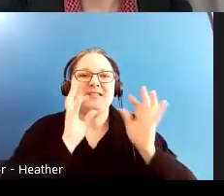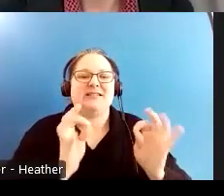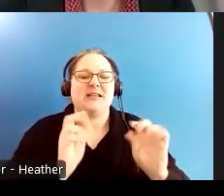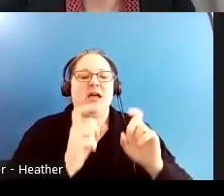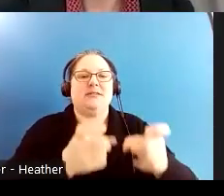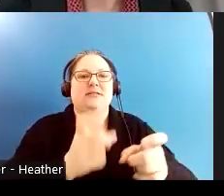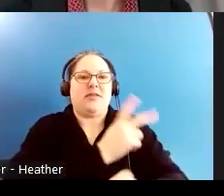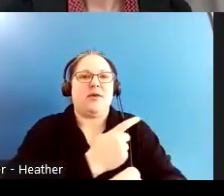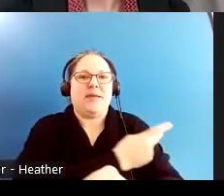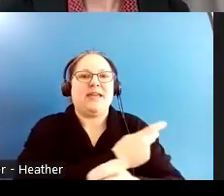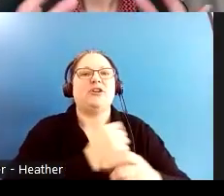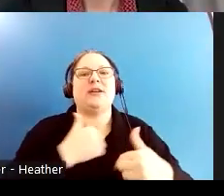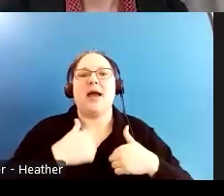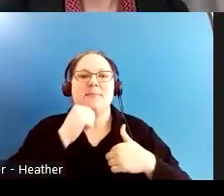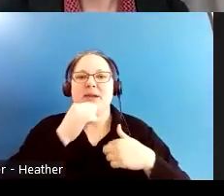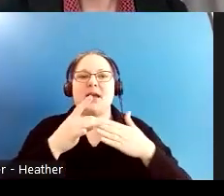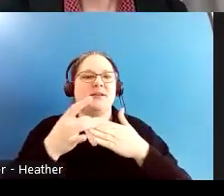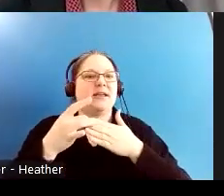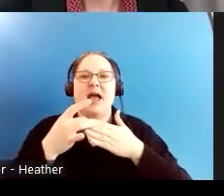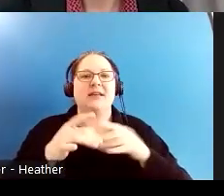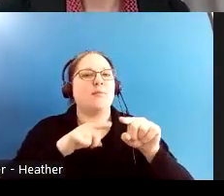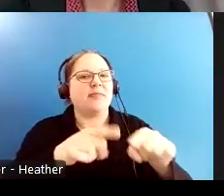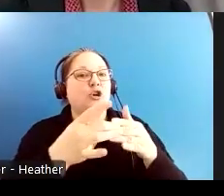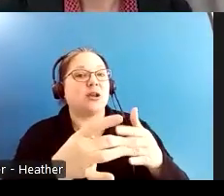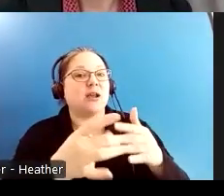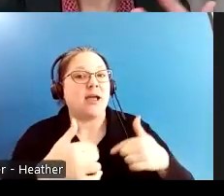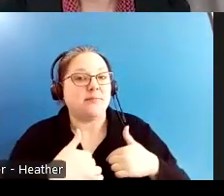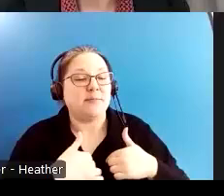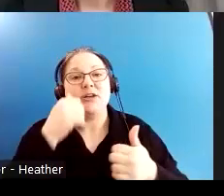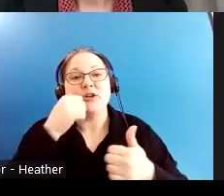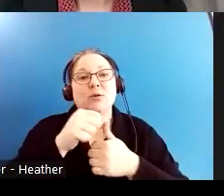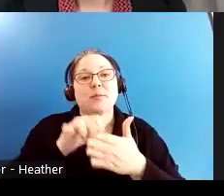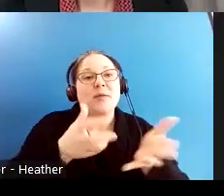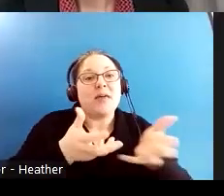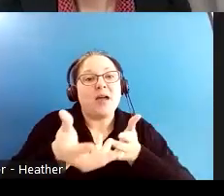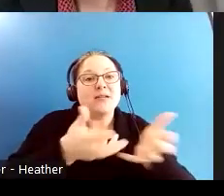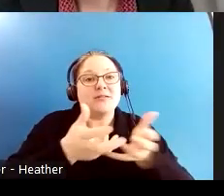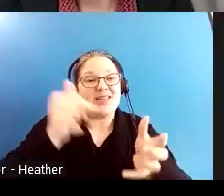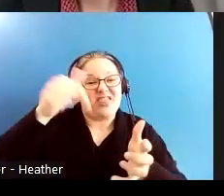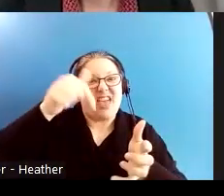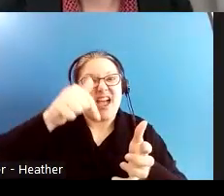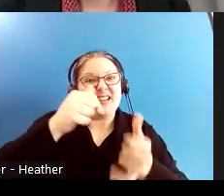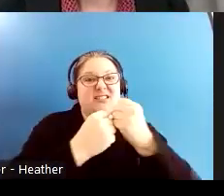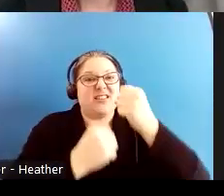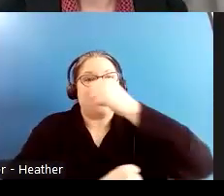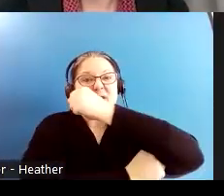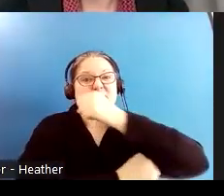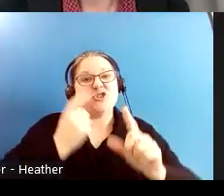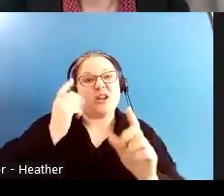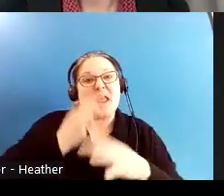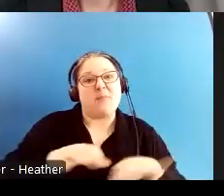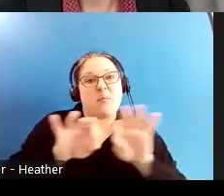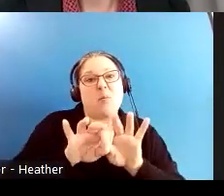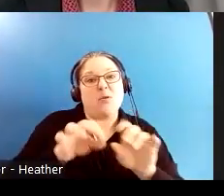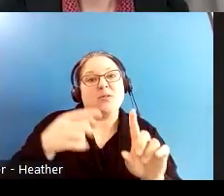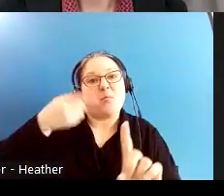directing it myself, and reminding myself that the engagement is the whole foundation upon which any other care can be